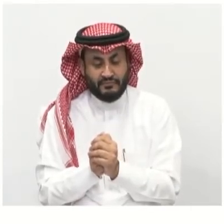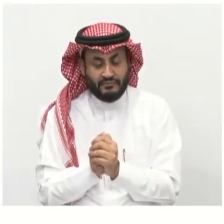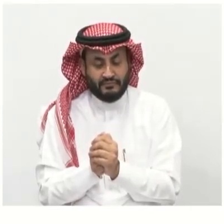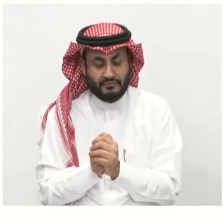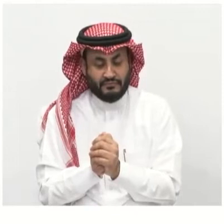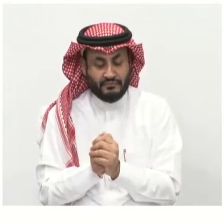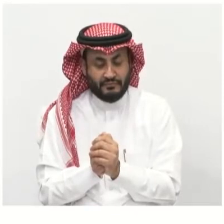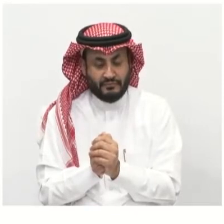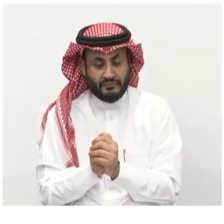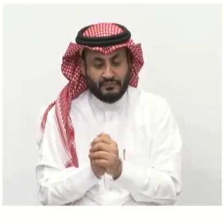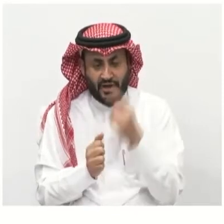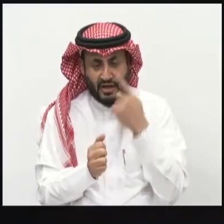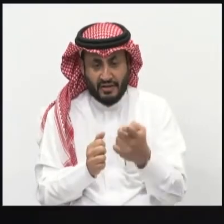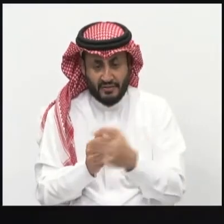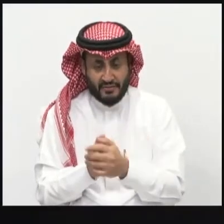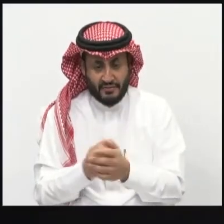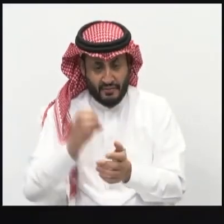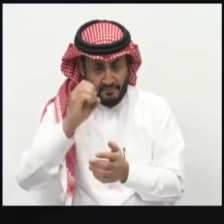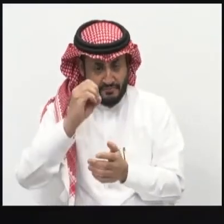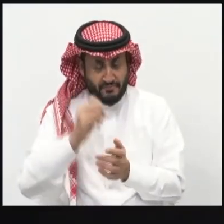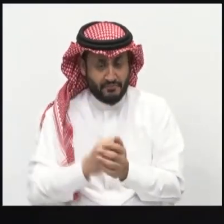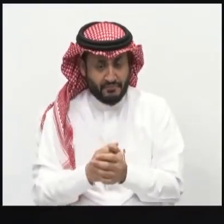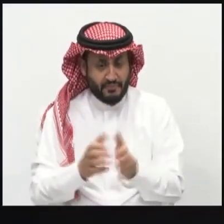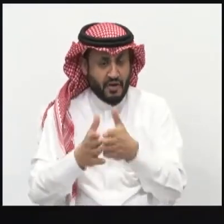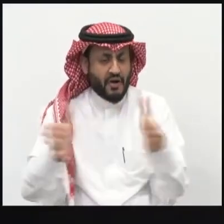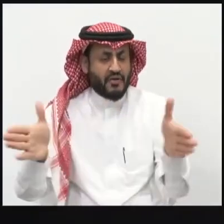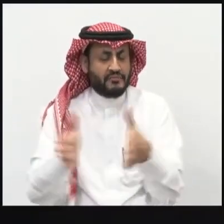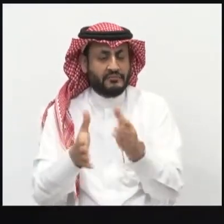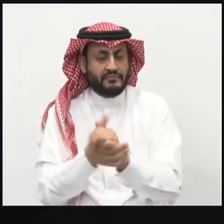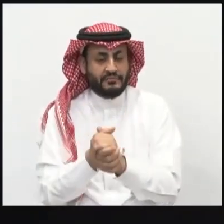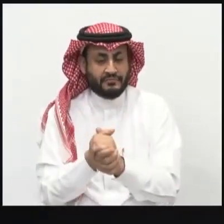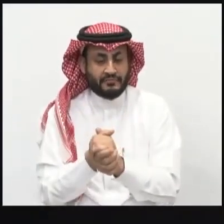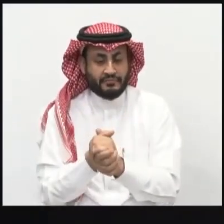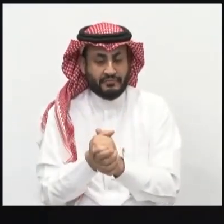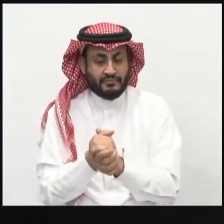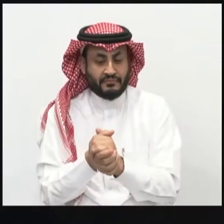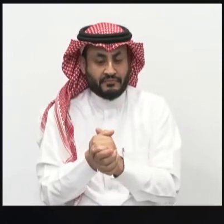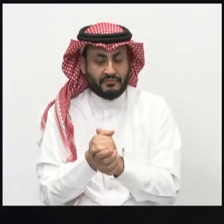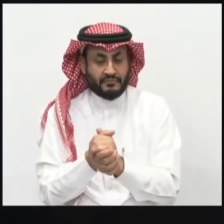lost. We have an O in the word lost. Is it short or long?